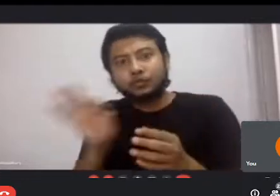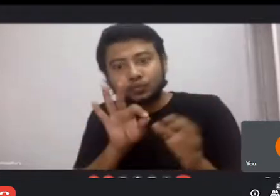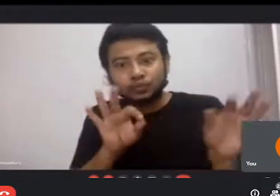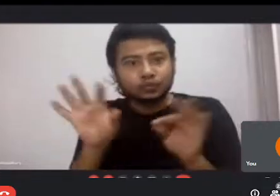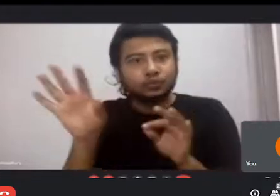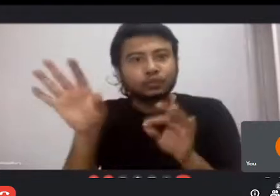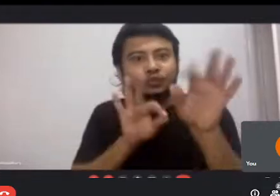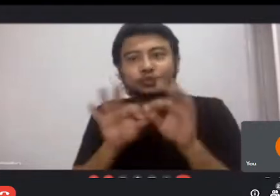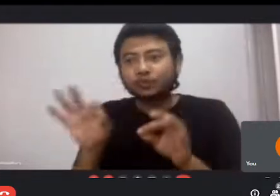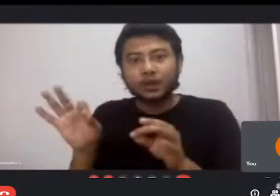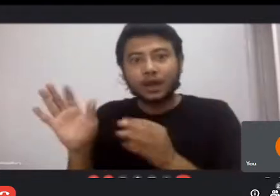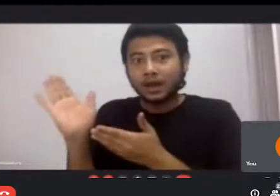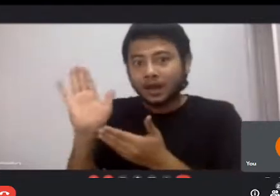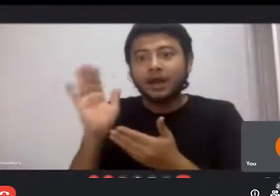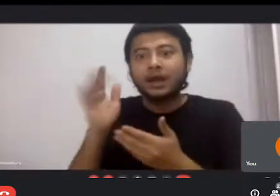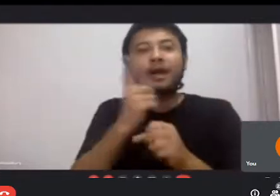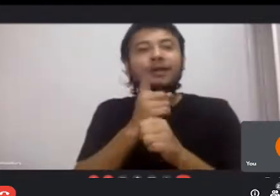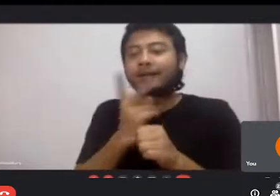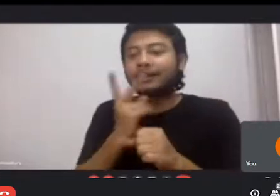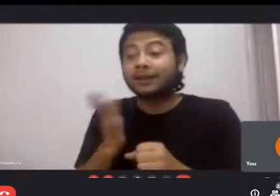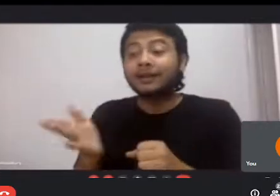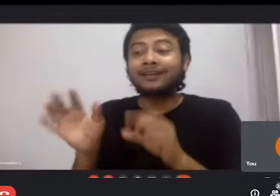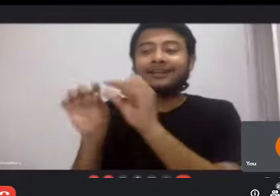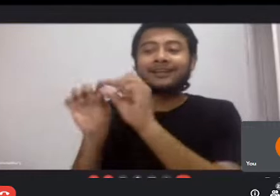them with more examples.